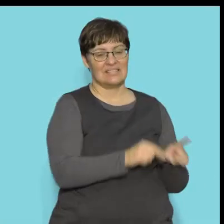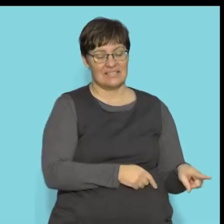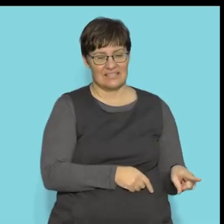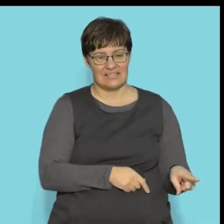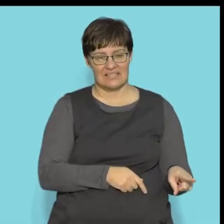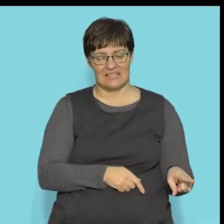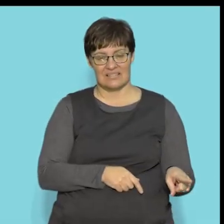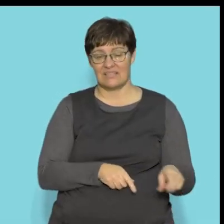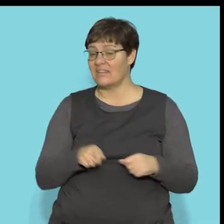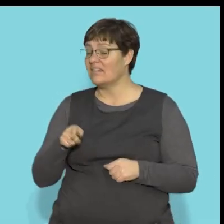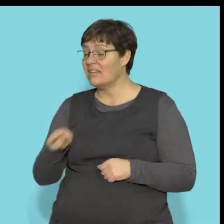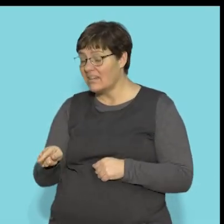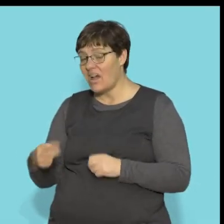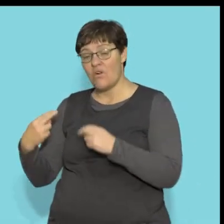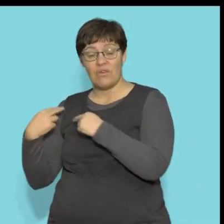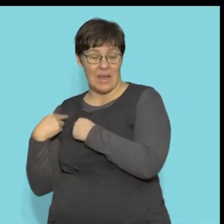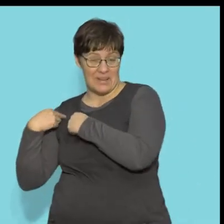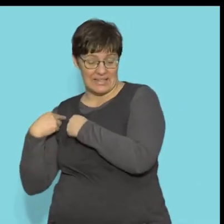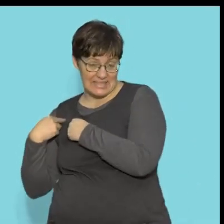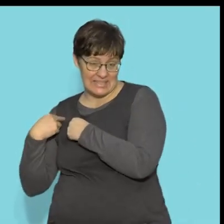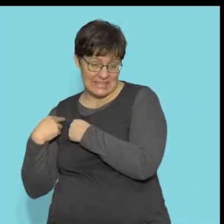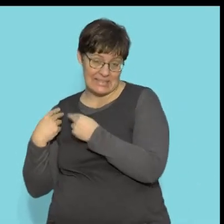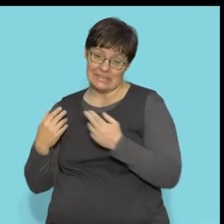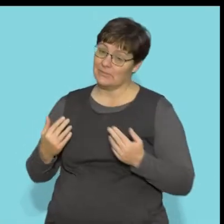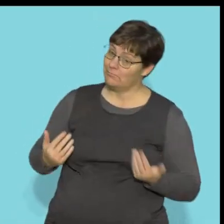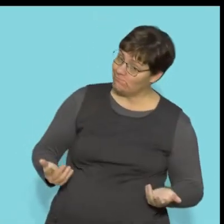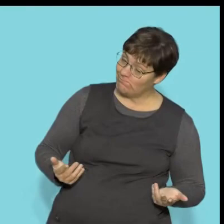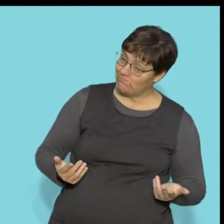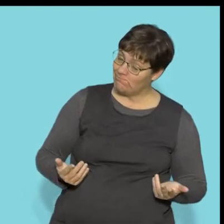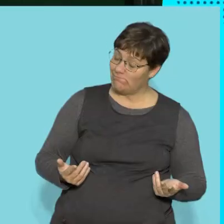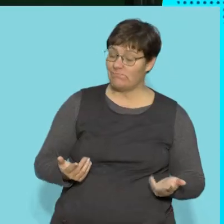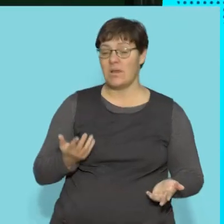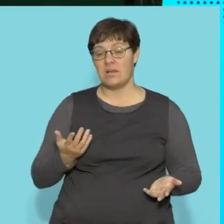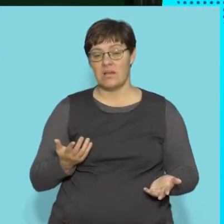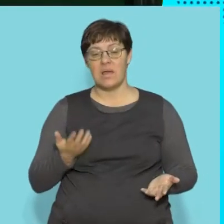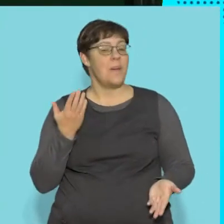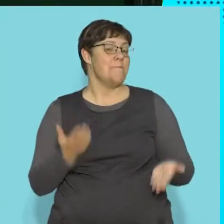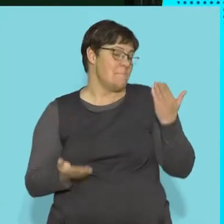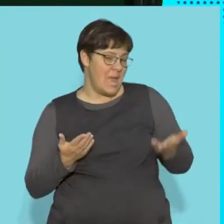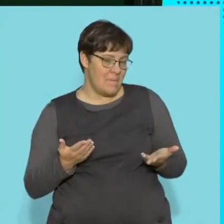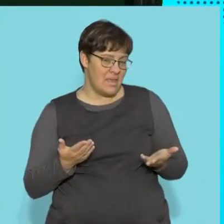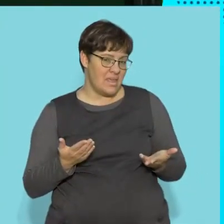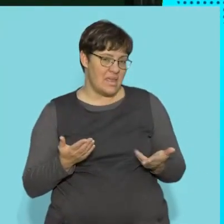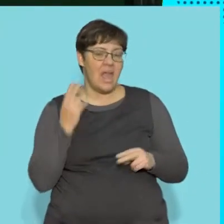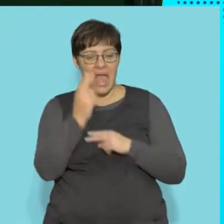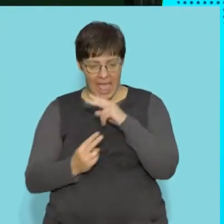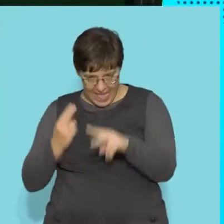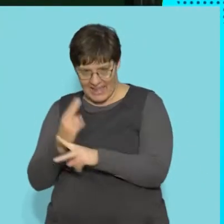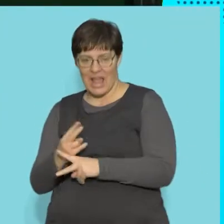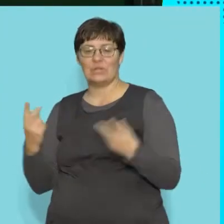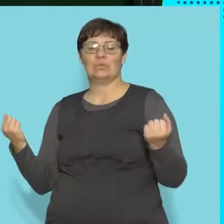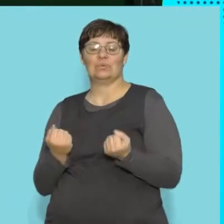What would I say in terms of her reliability? I would say maybe she should repeat